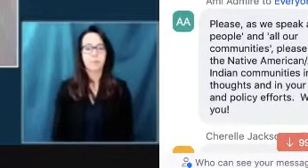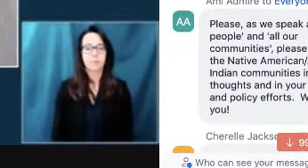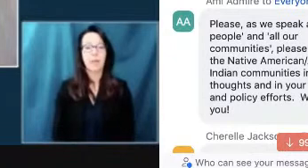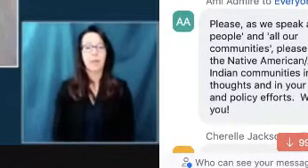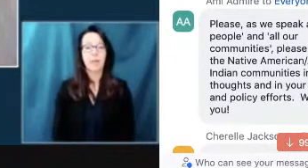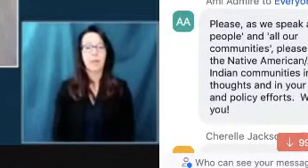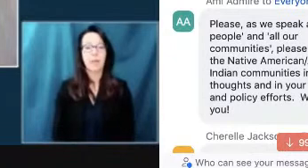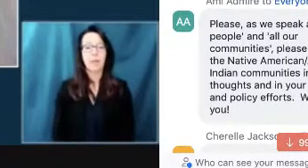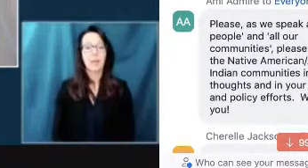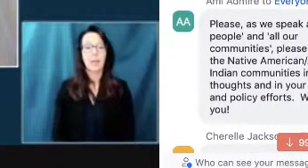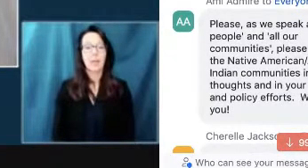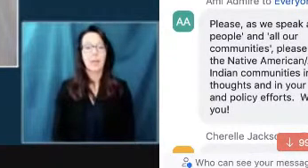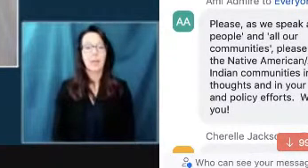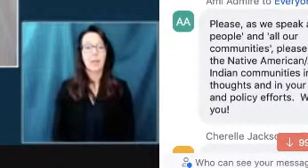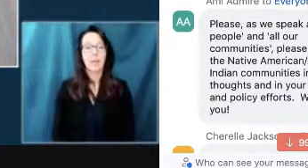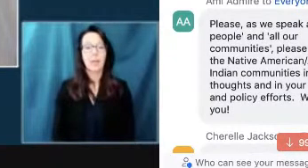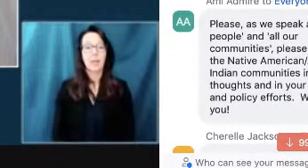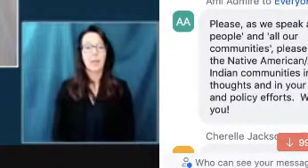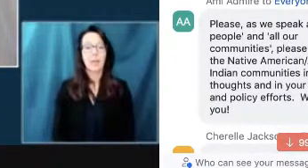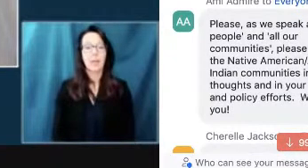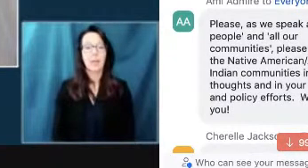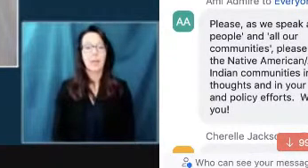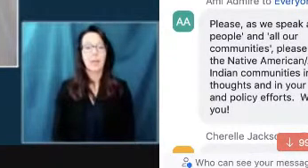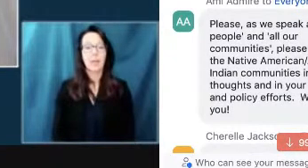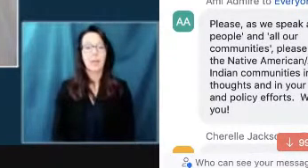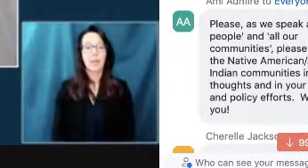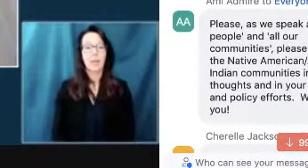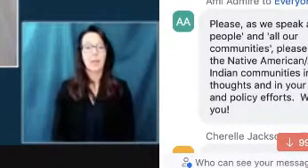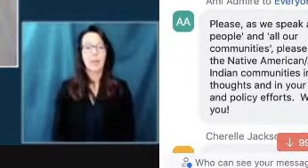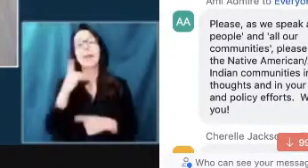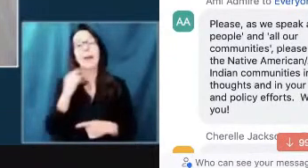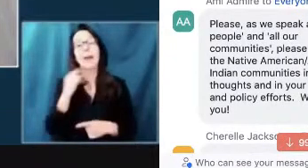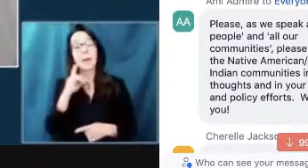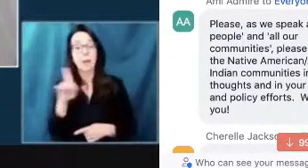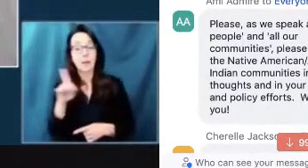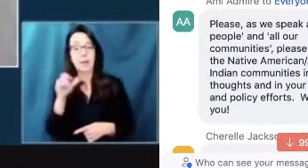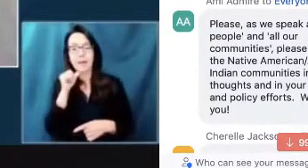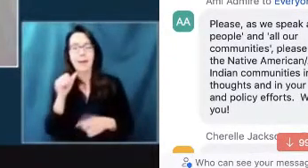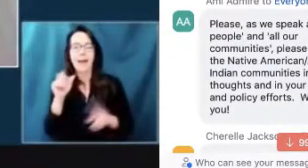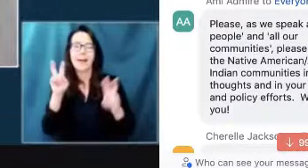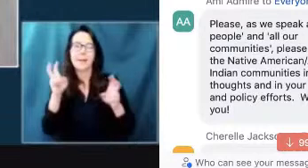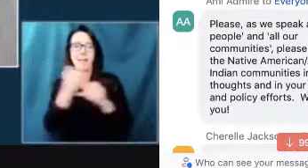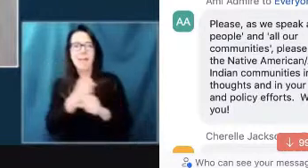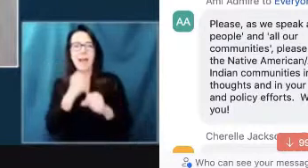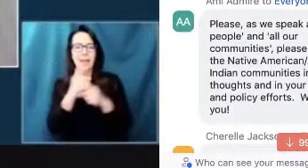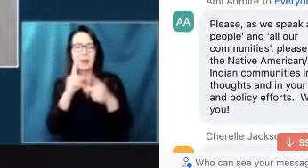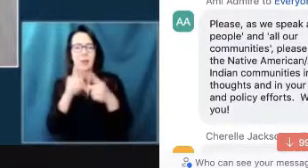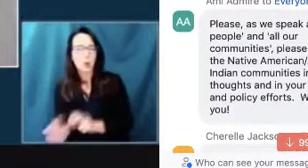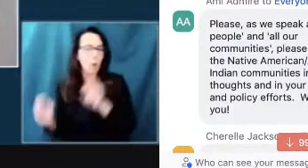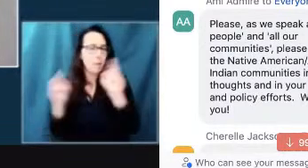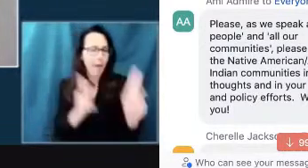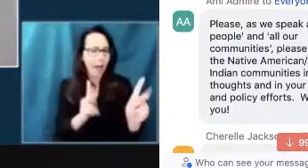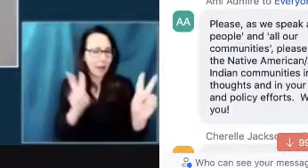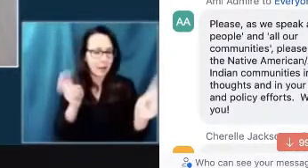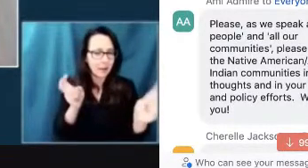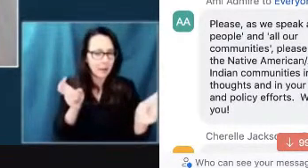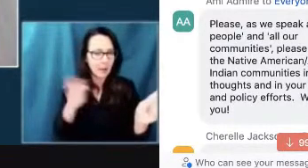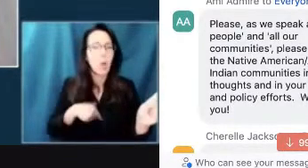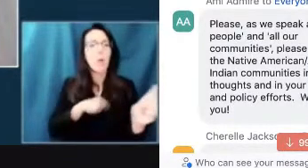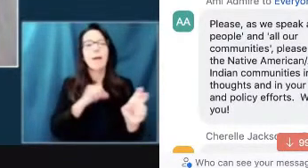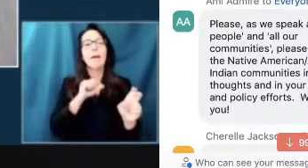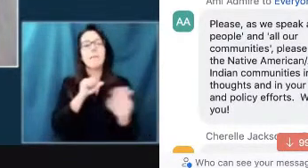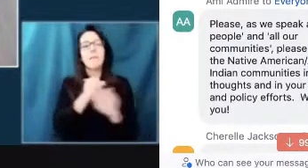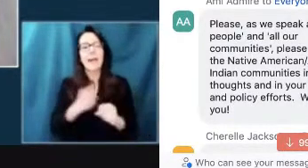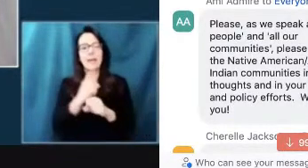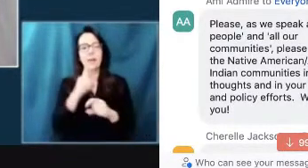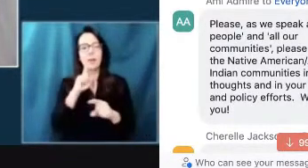normal, I know California Democrats aren't fighting to go back anywhere. We are fighting to move forward with